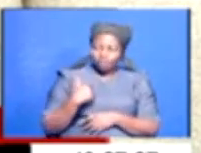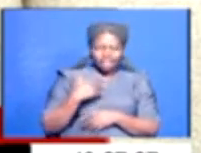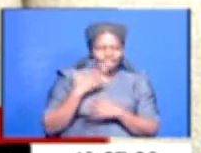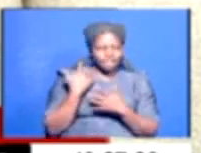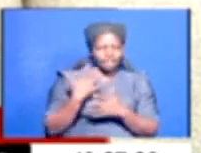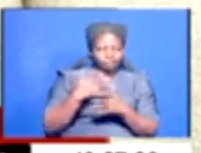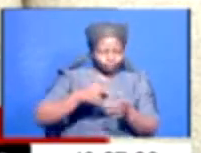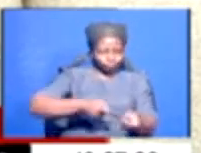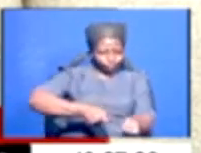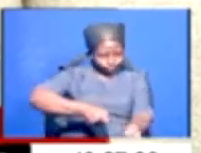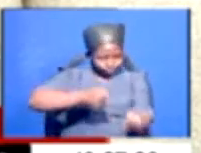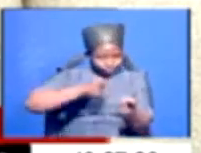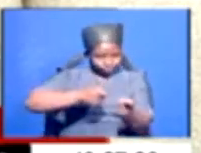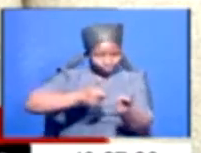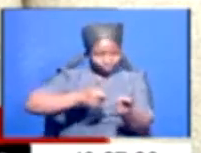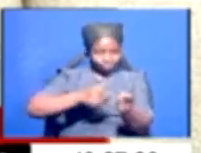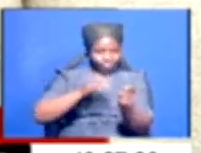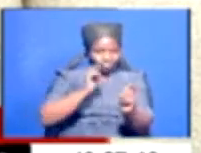I went where